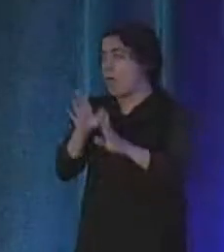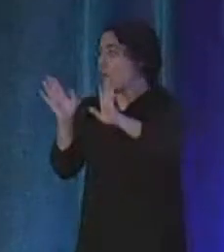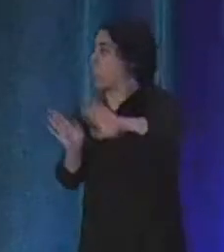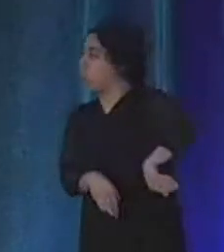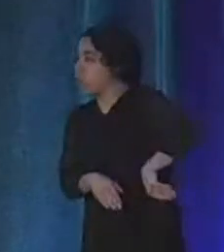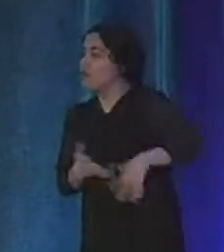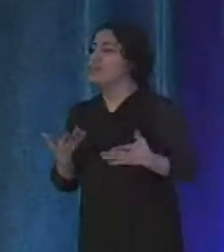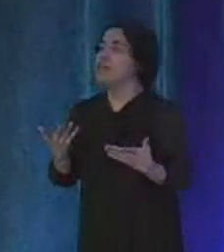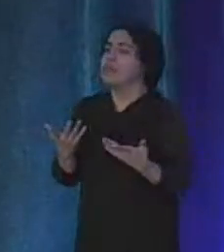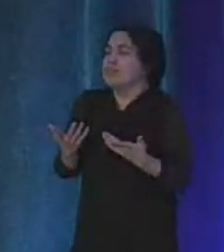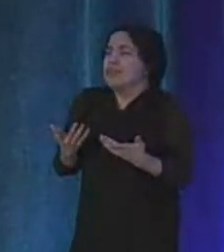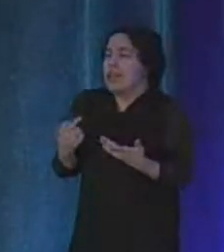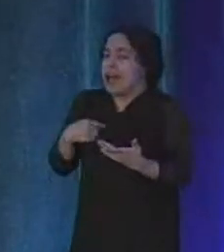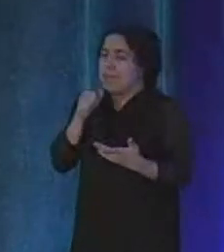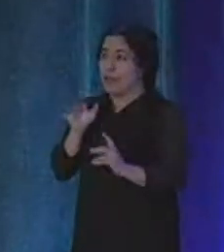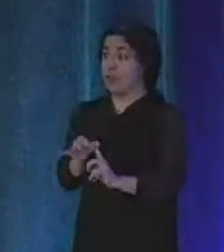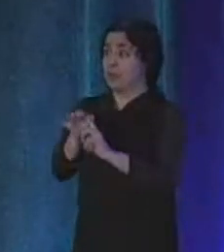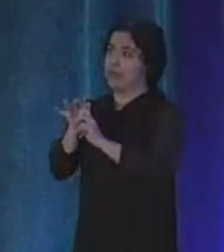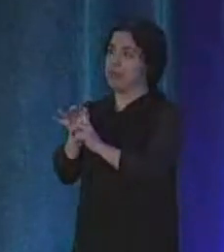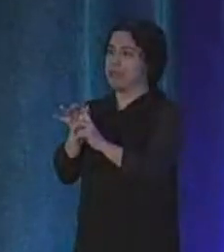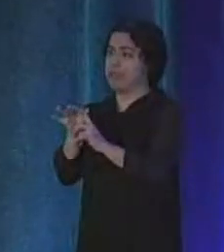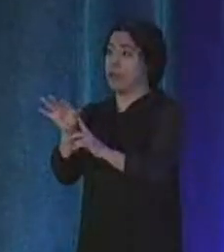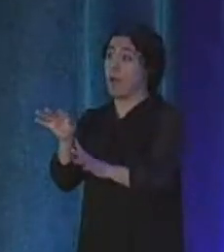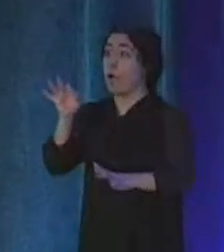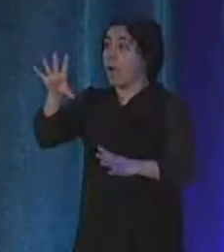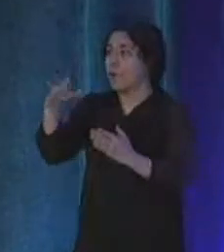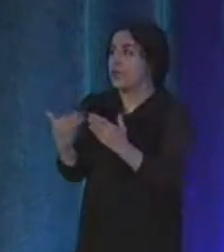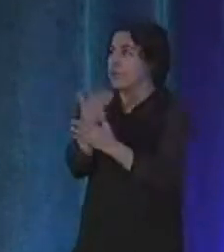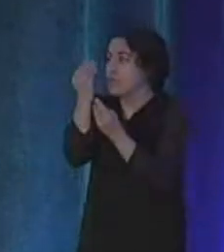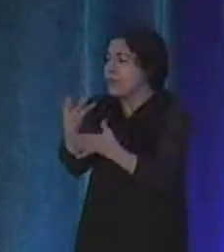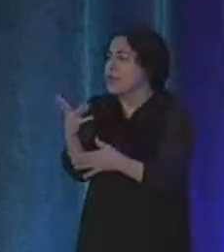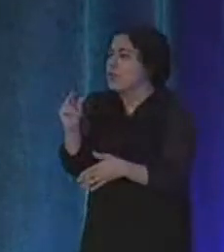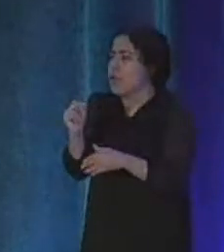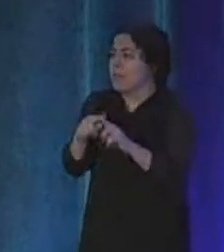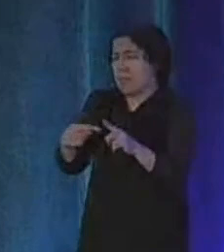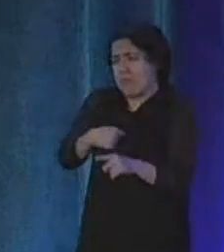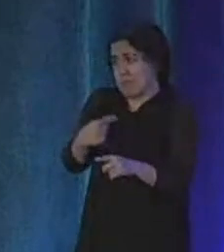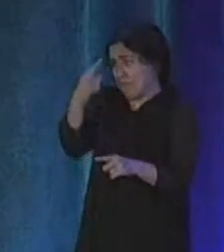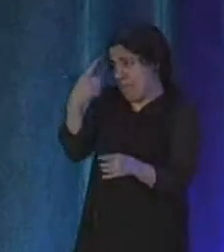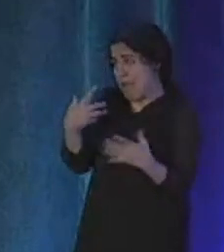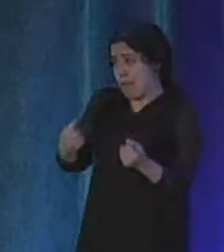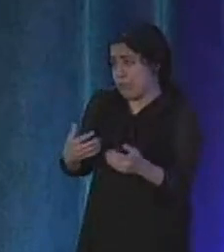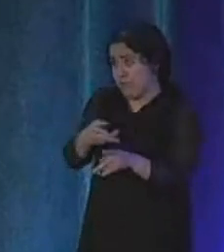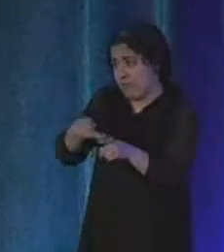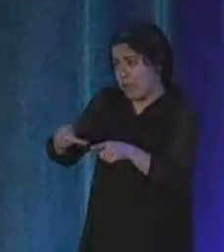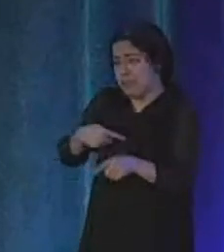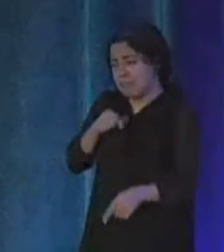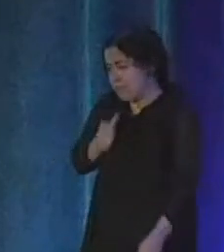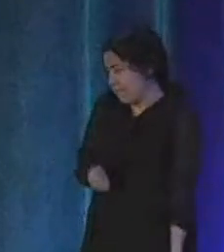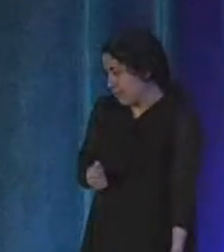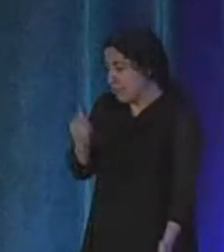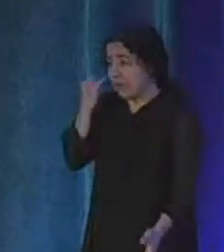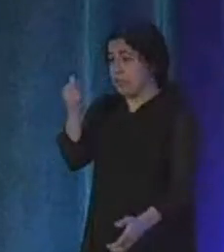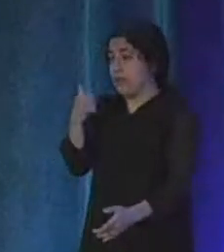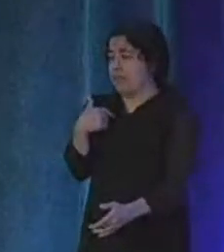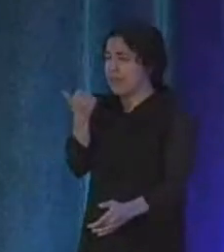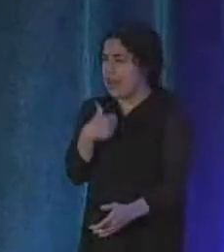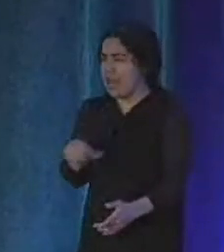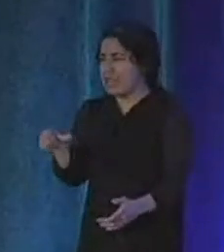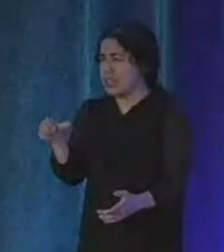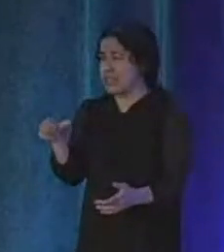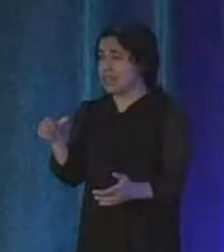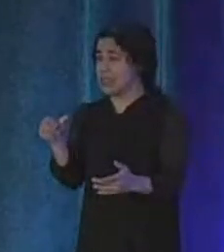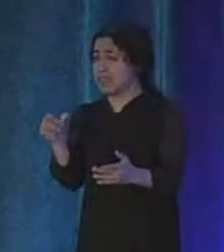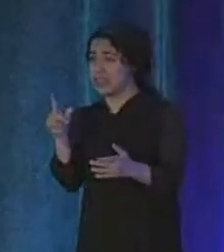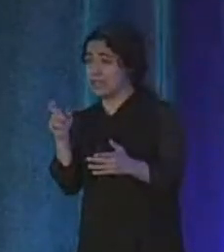necessarily have anything unique to bring to that conversation. Additionally, I'm not a mental health professional. And if you have any inclination to see one of